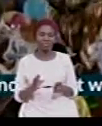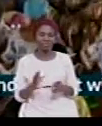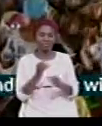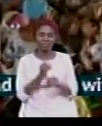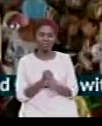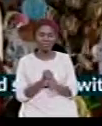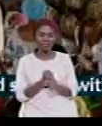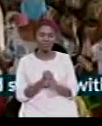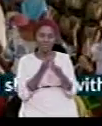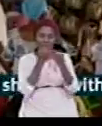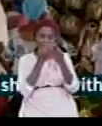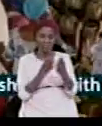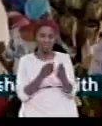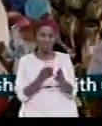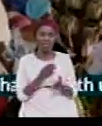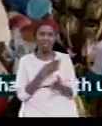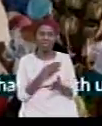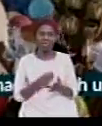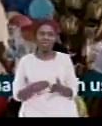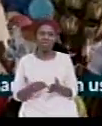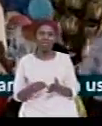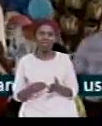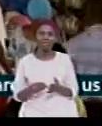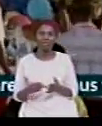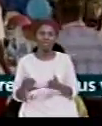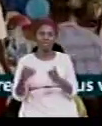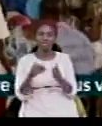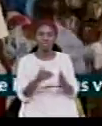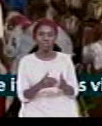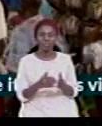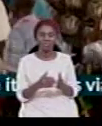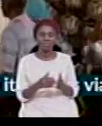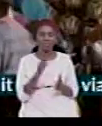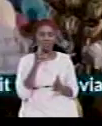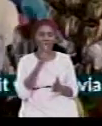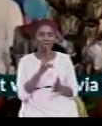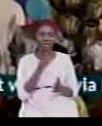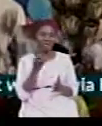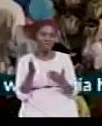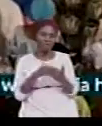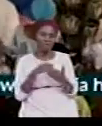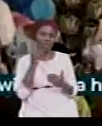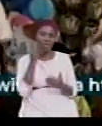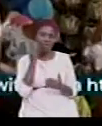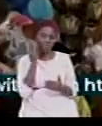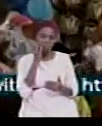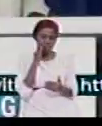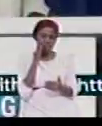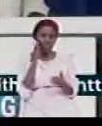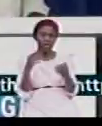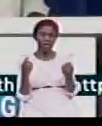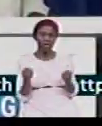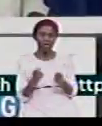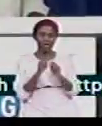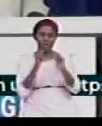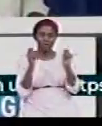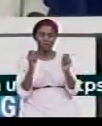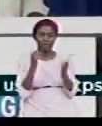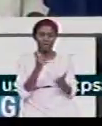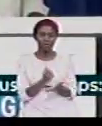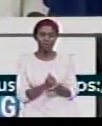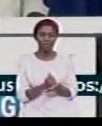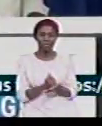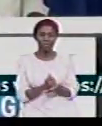back home. The husband has promised to bring the daughter home. Hallelujah. Amen. Let's listen